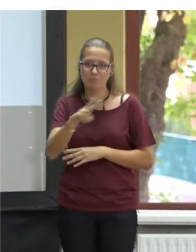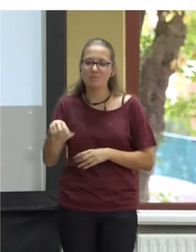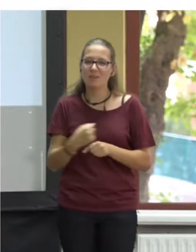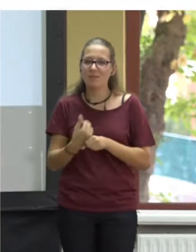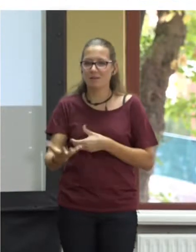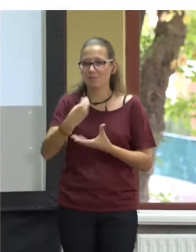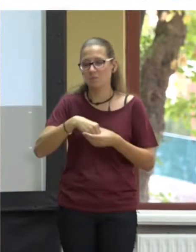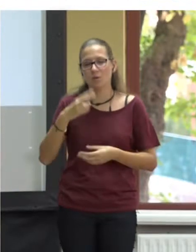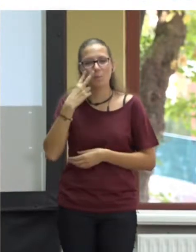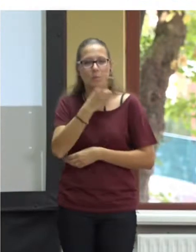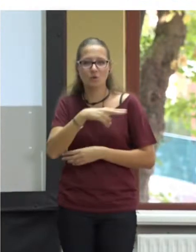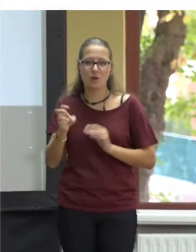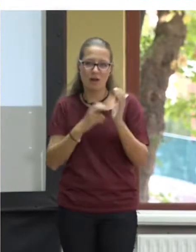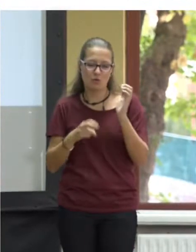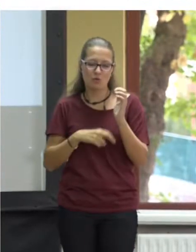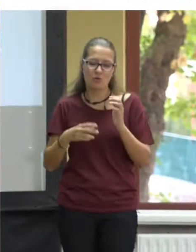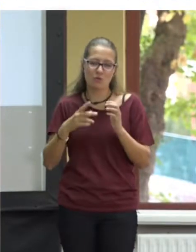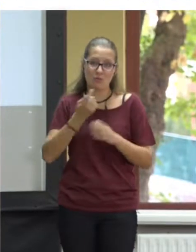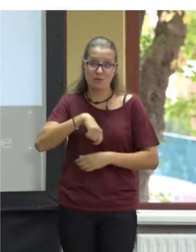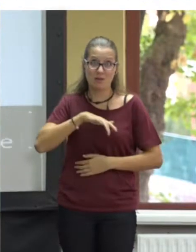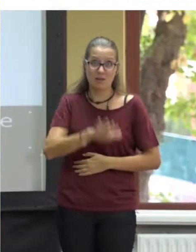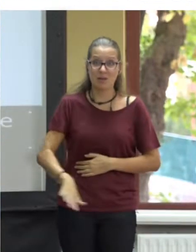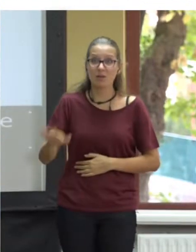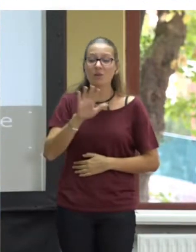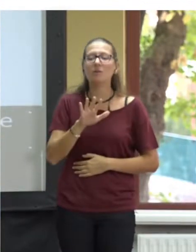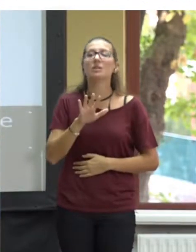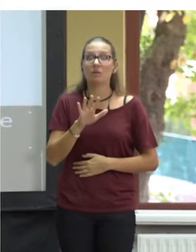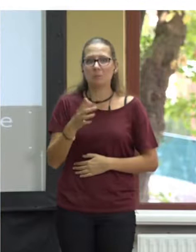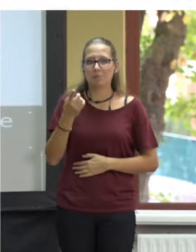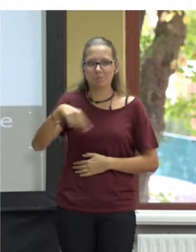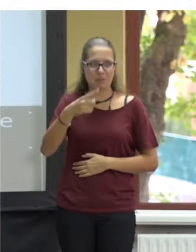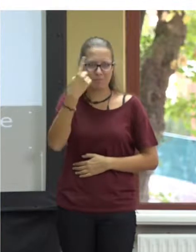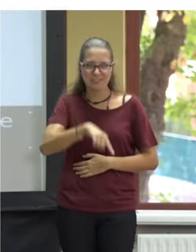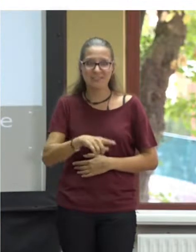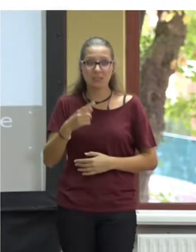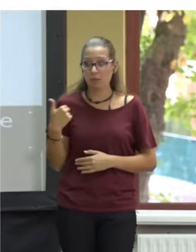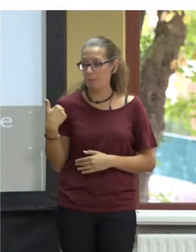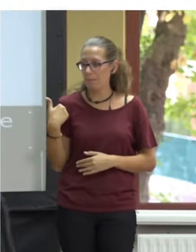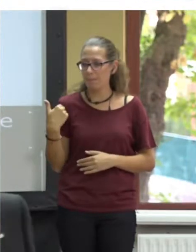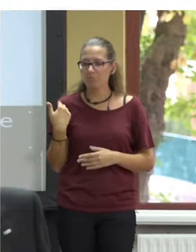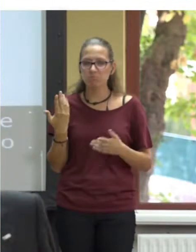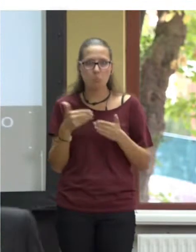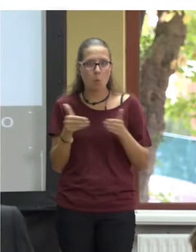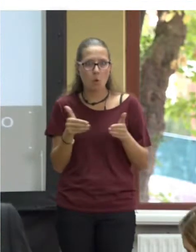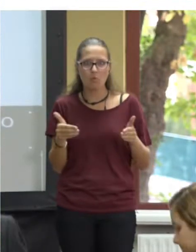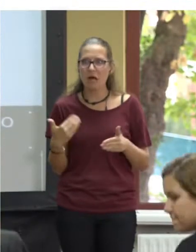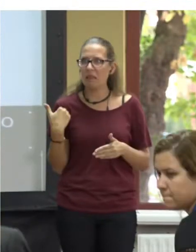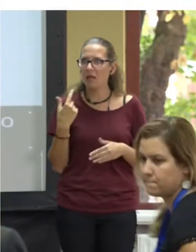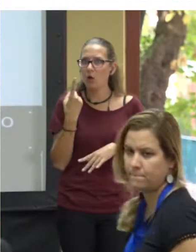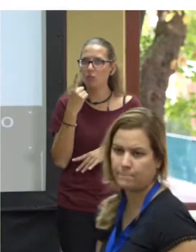the Archaeological National Museum and at the Dissemination Department. You know that this